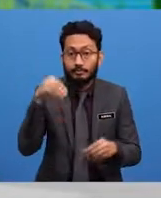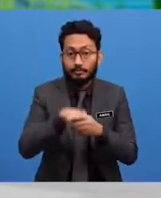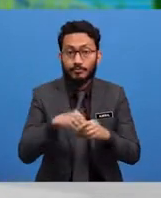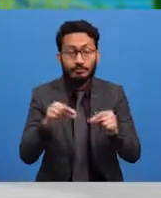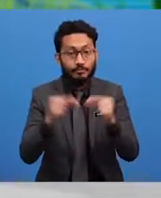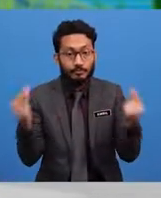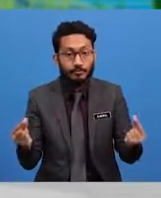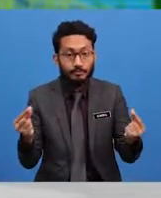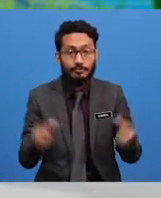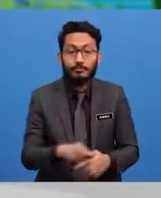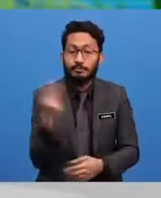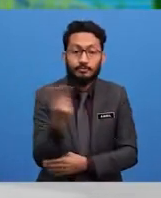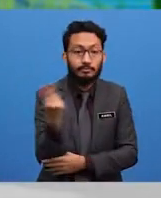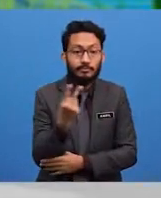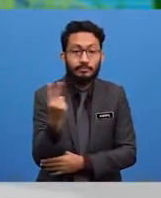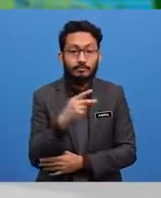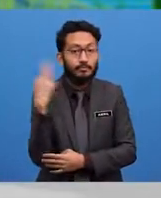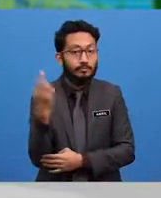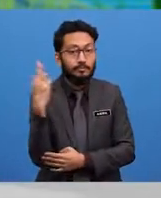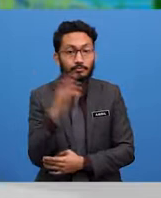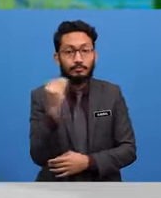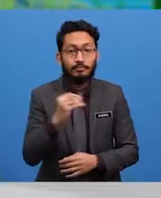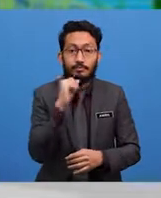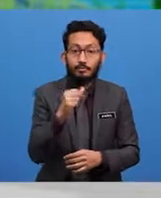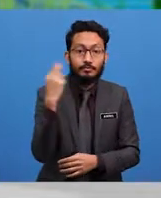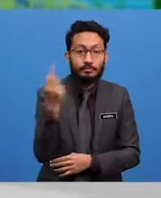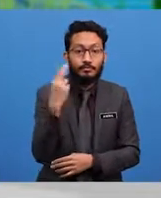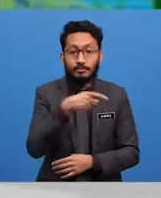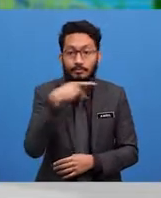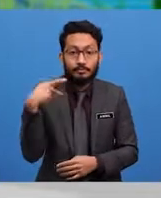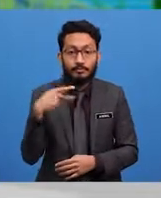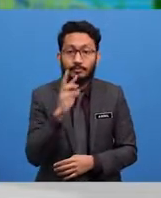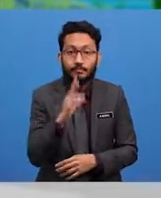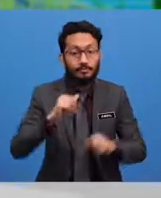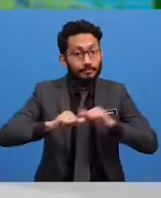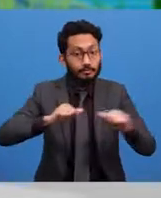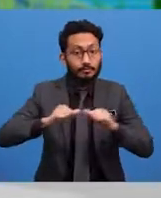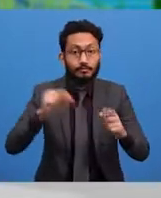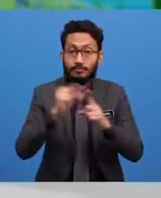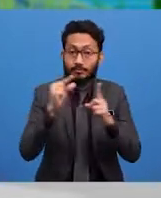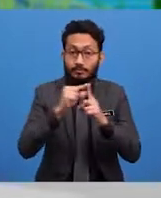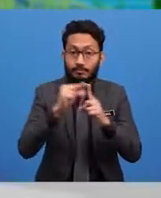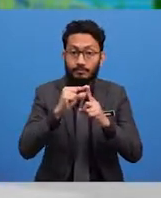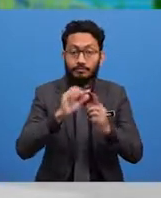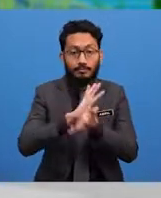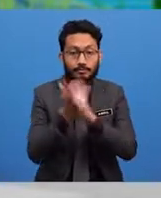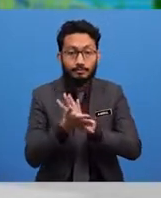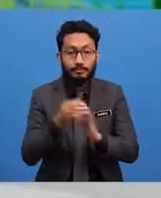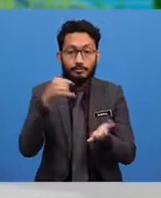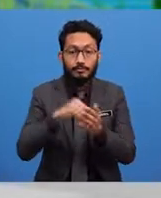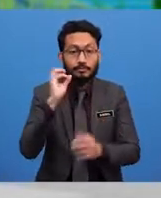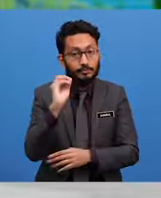both regular and irregular verbs are action words. So, it could